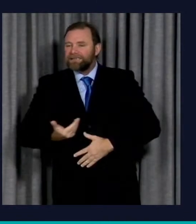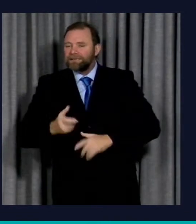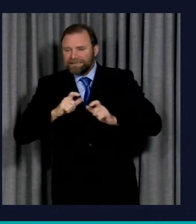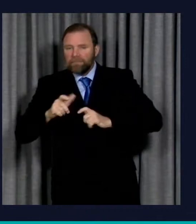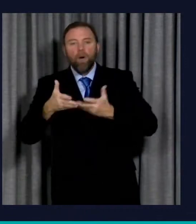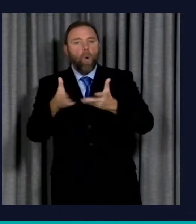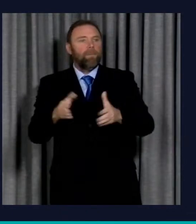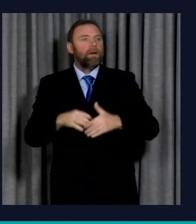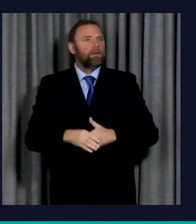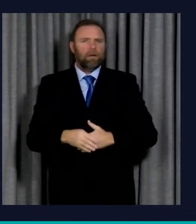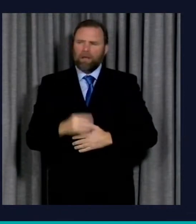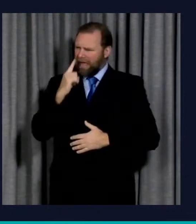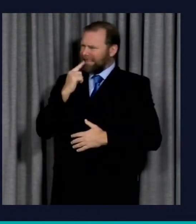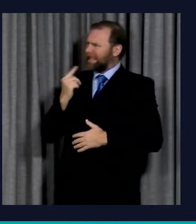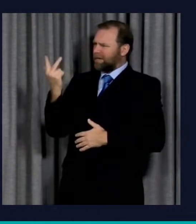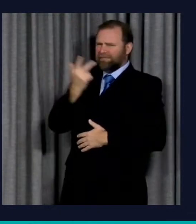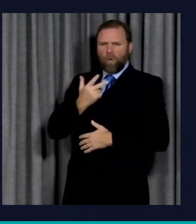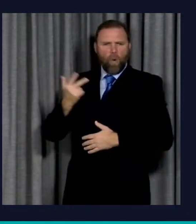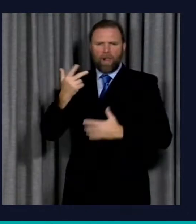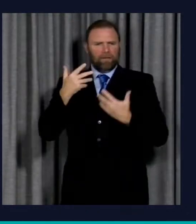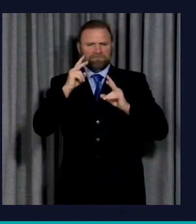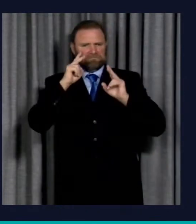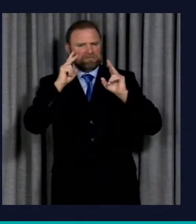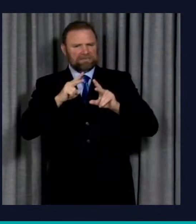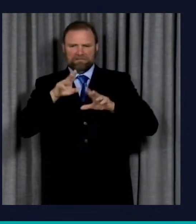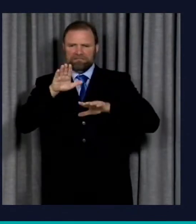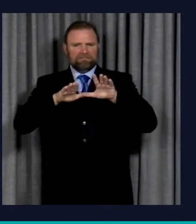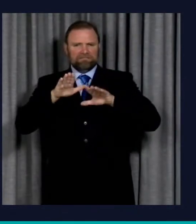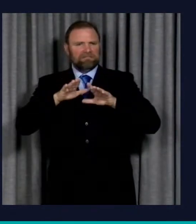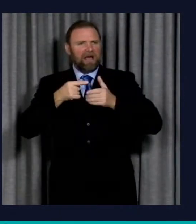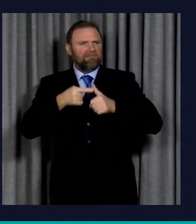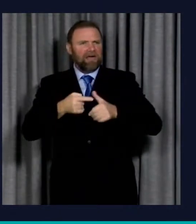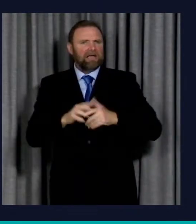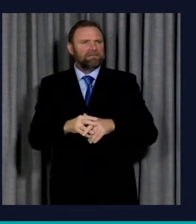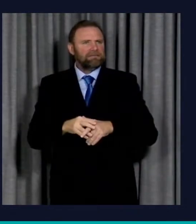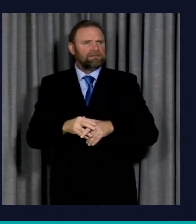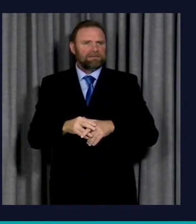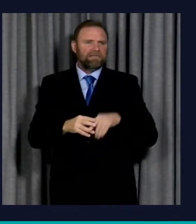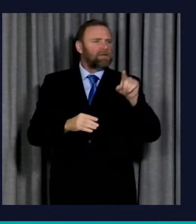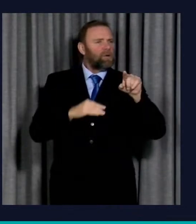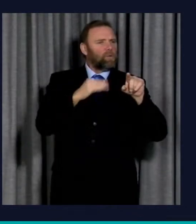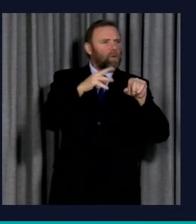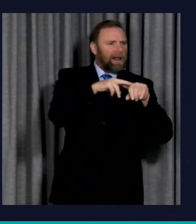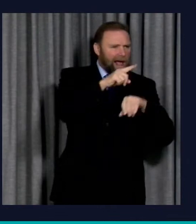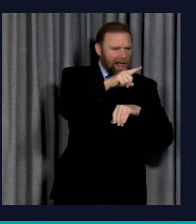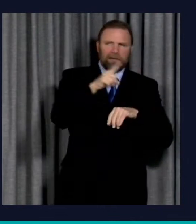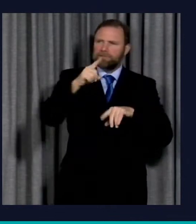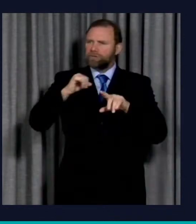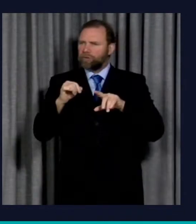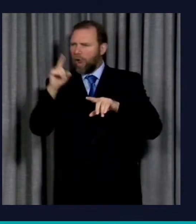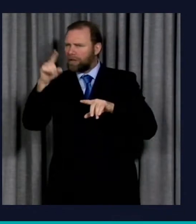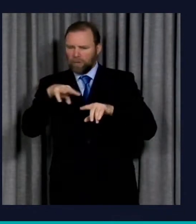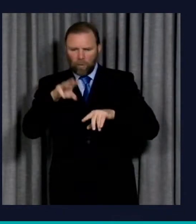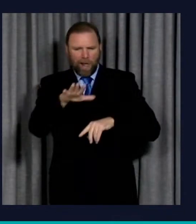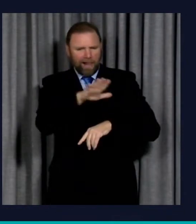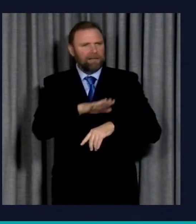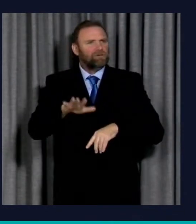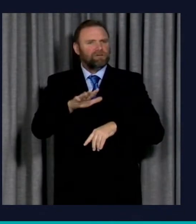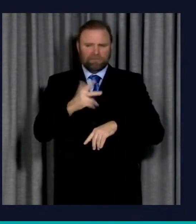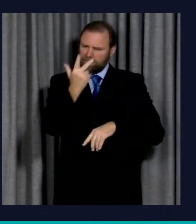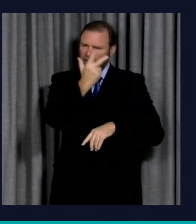same advice. The Northern Ireland Executive, the Scottish Government and the Welsh government have all come to the